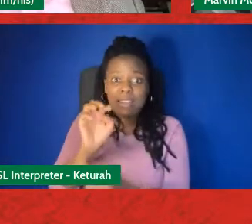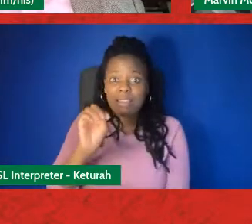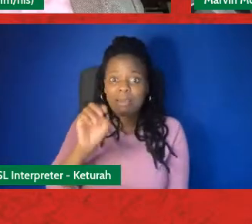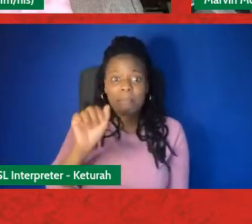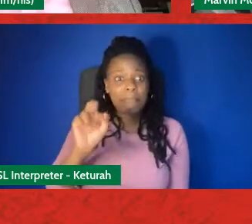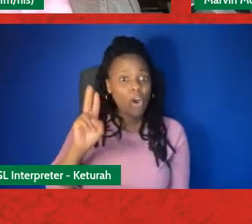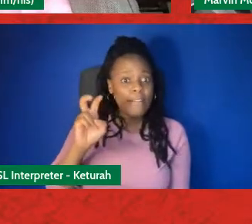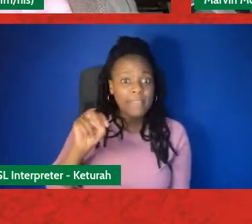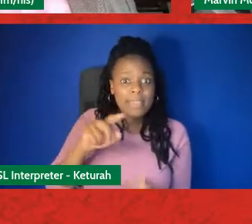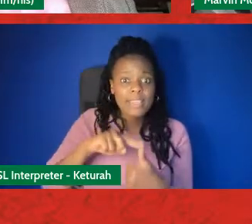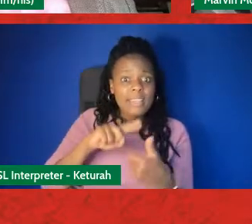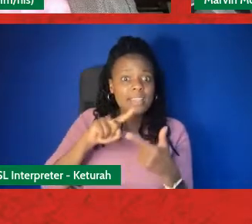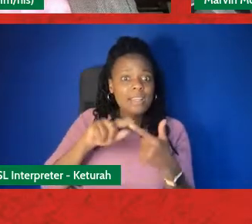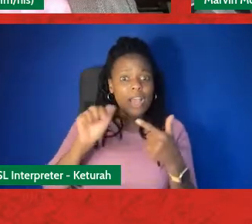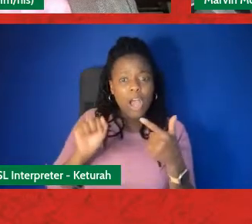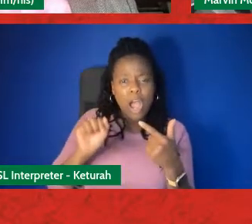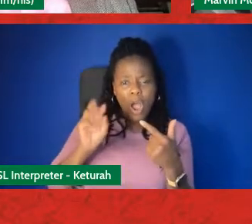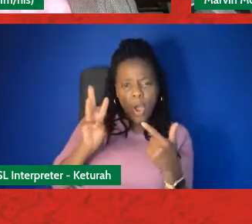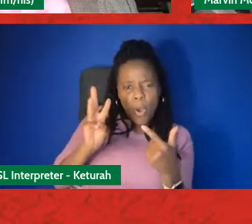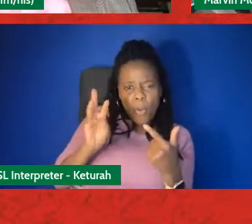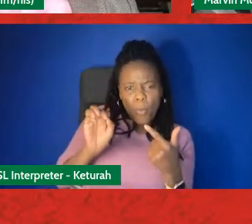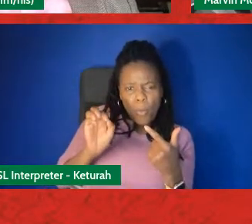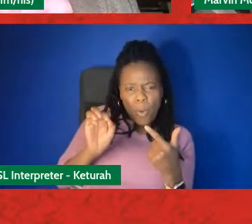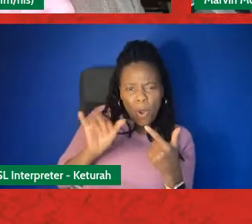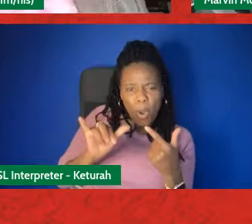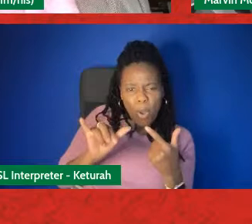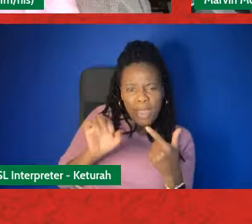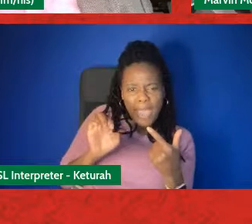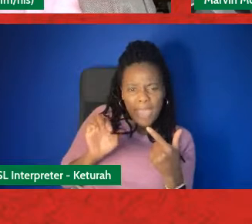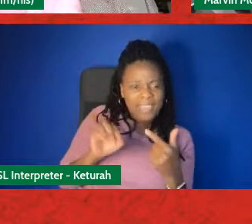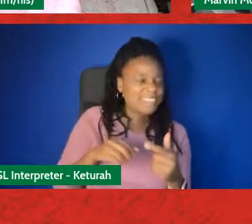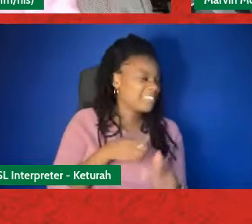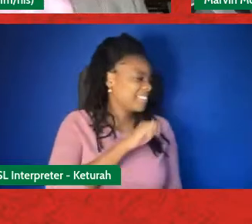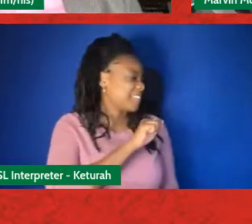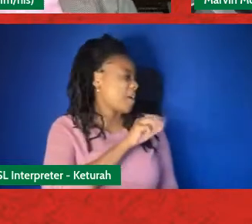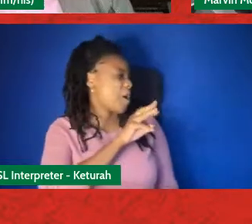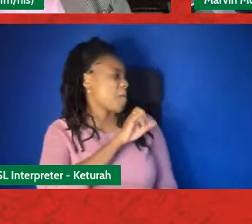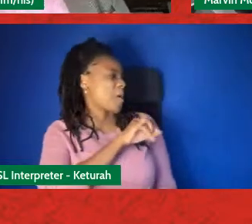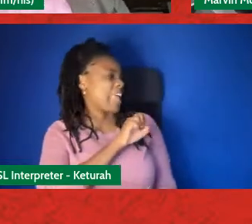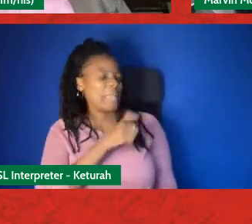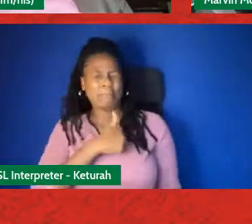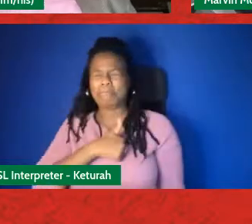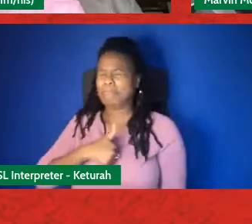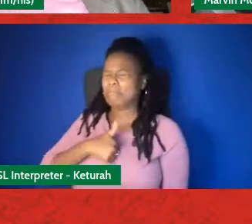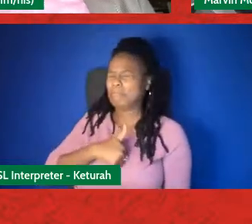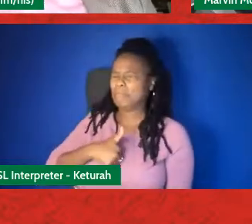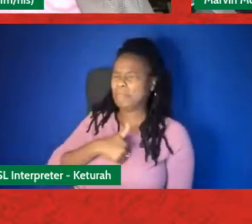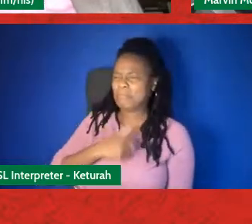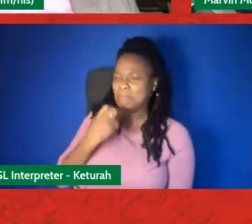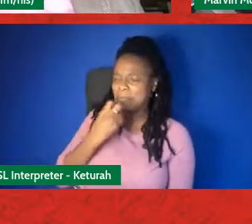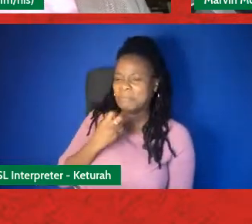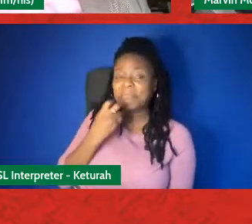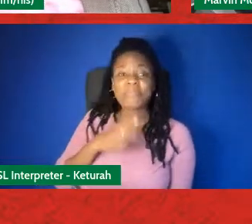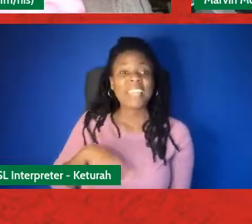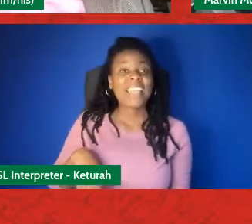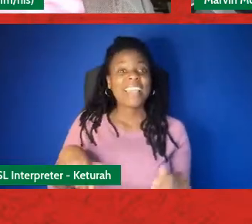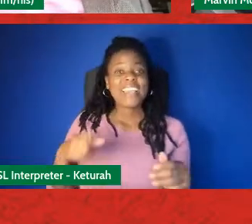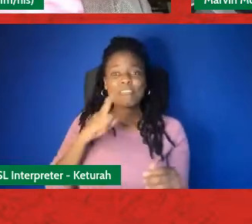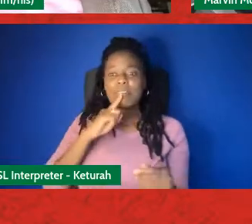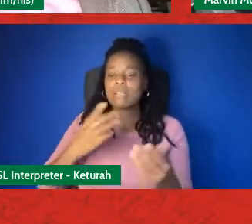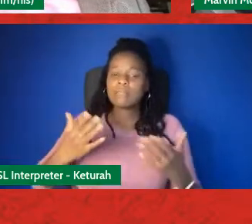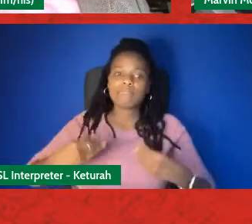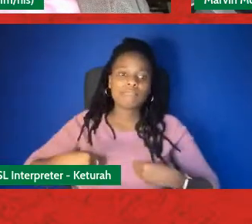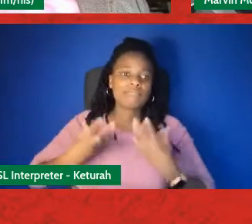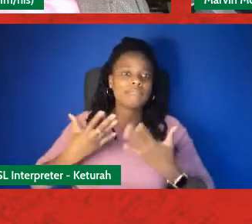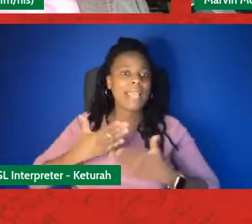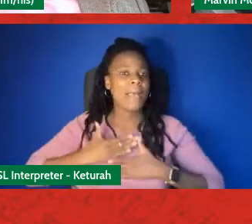or and Wanu. Awoye. Mm-hmm. Awoye, I'm sorry, Awoye, Miss Awoye. So it's my pleasure to be here